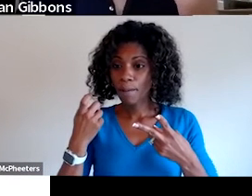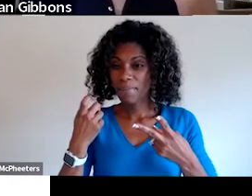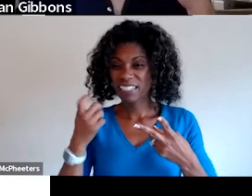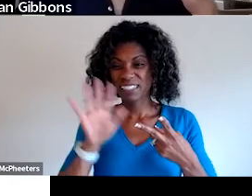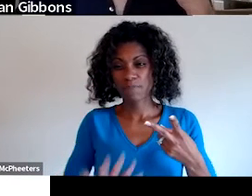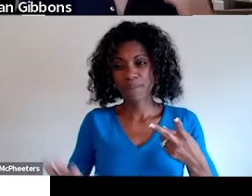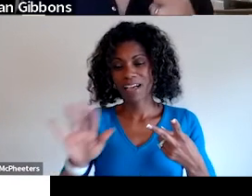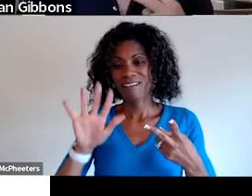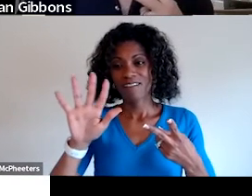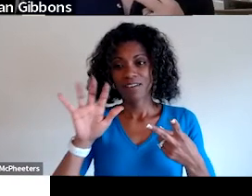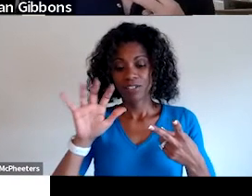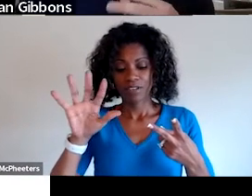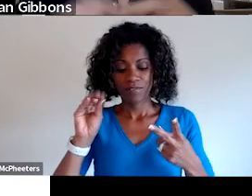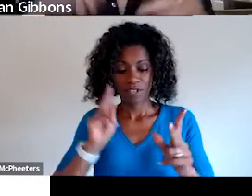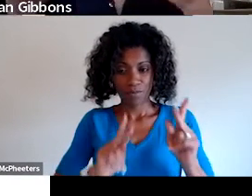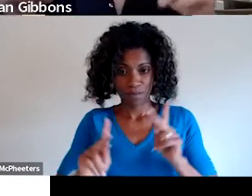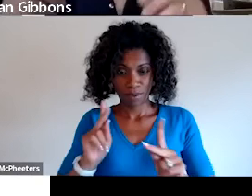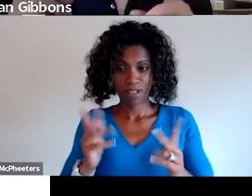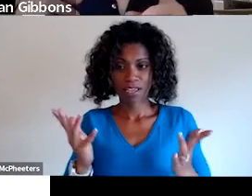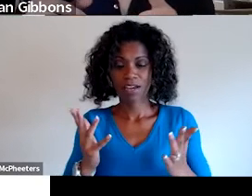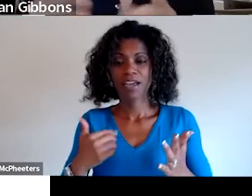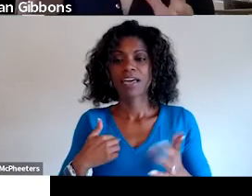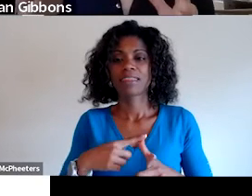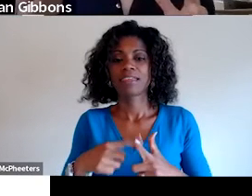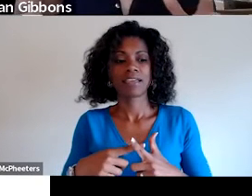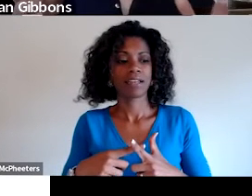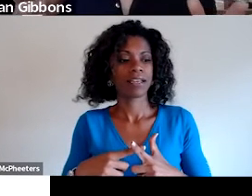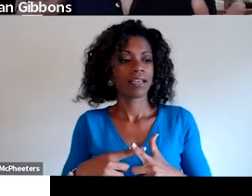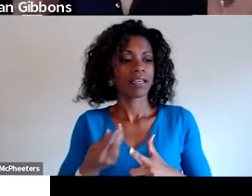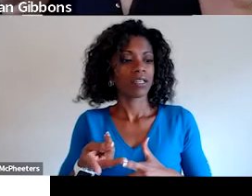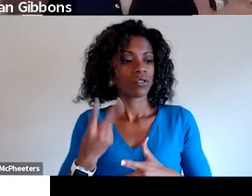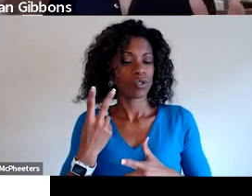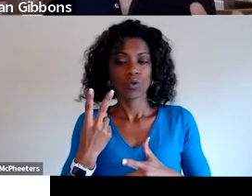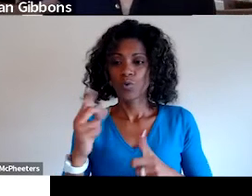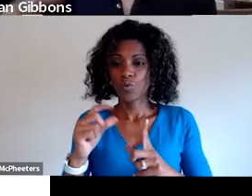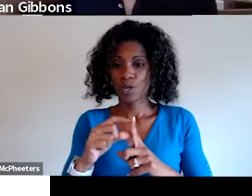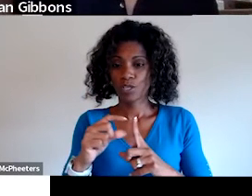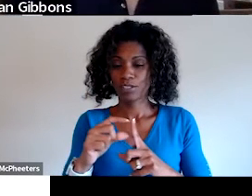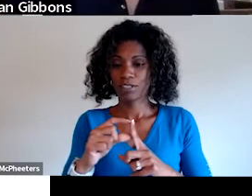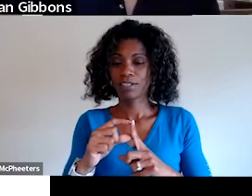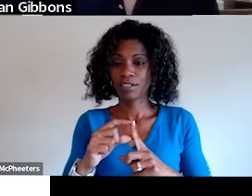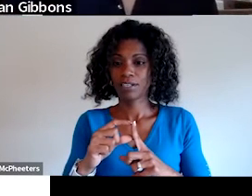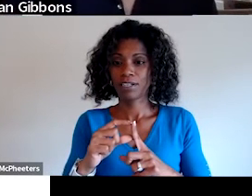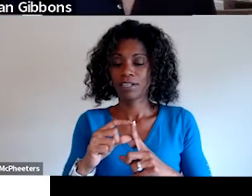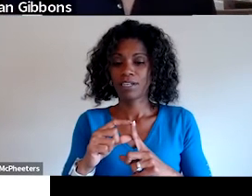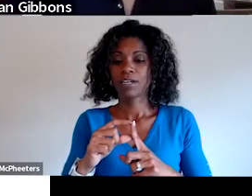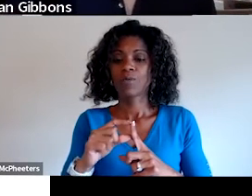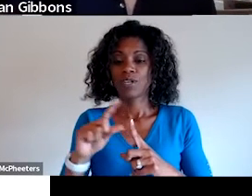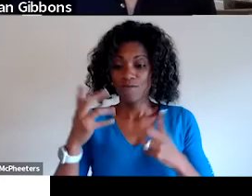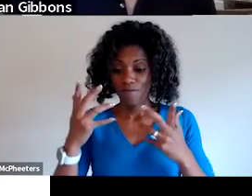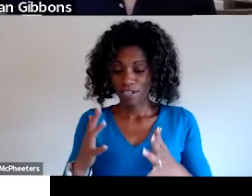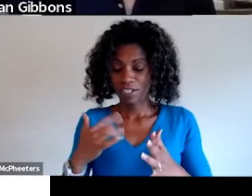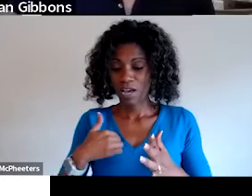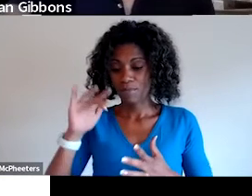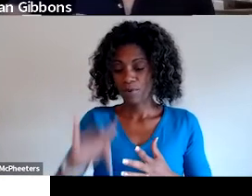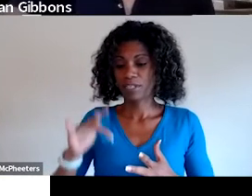550 some of us registered for this thing today. And then in 2 words, how you doing? And once you've got that typed in, I'm going to say go in just a quick second. I'll